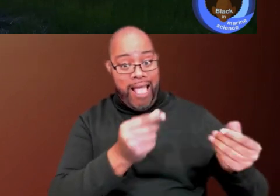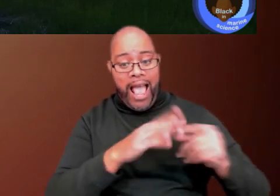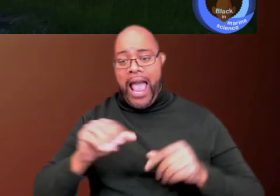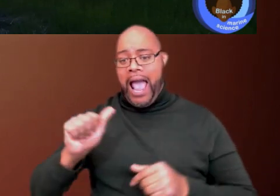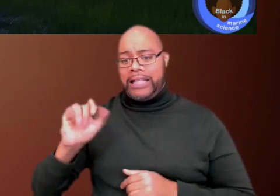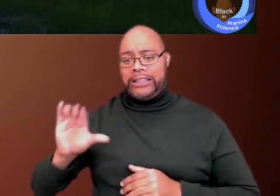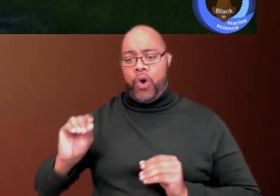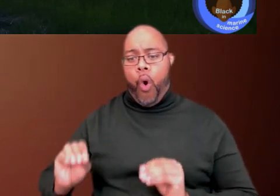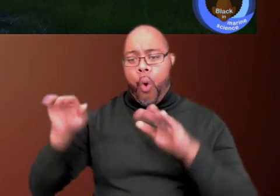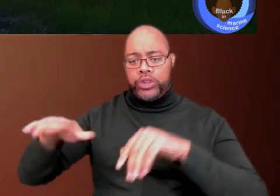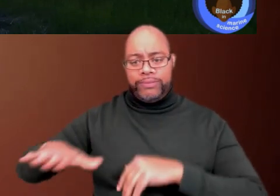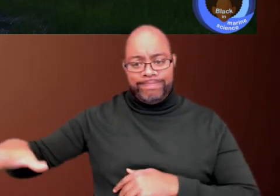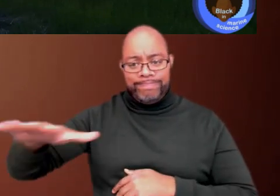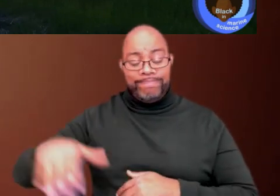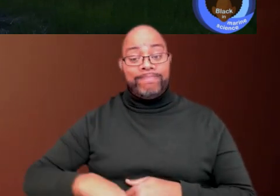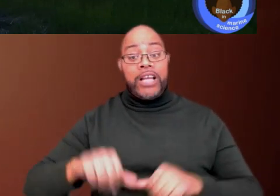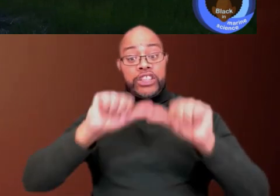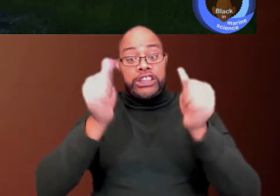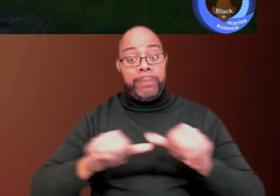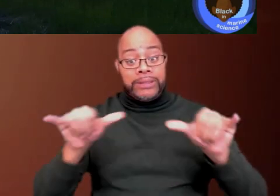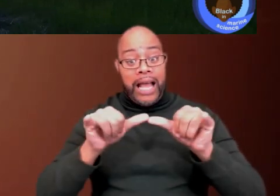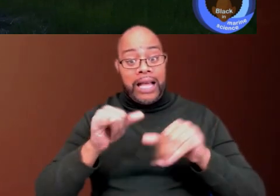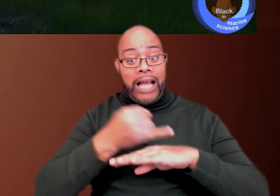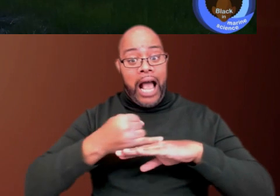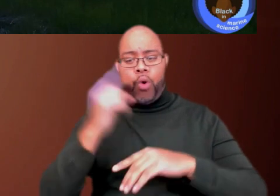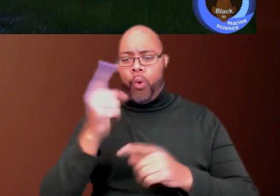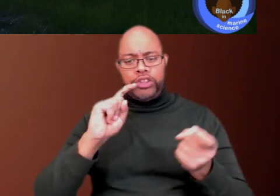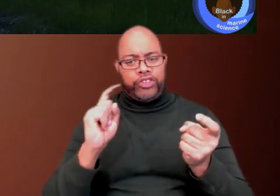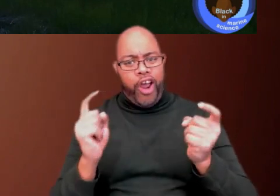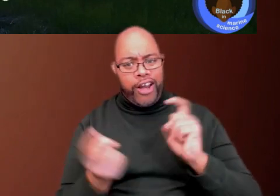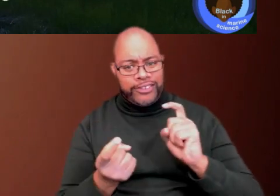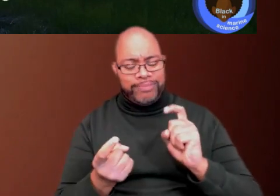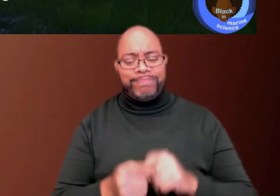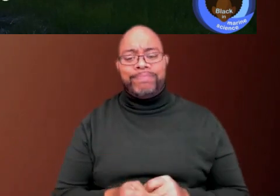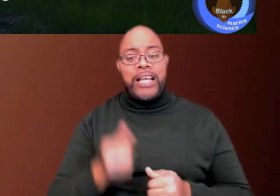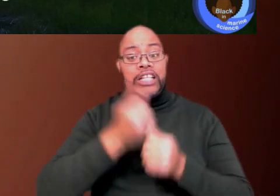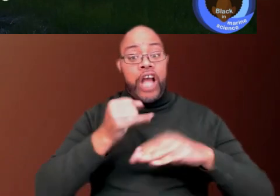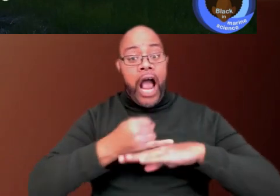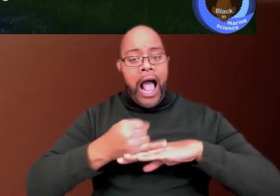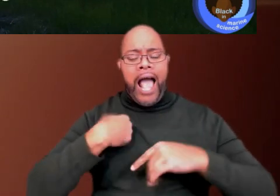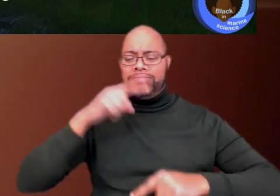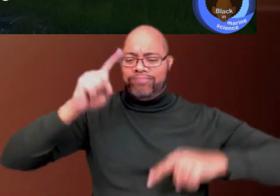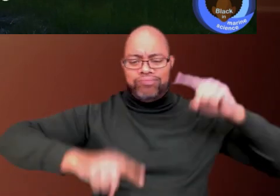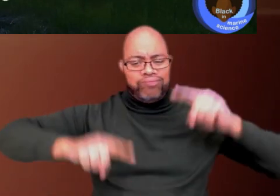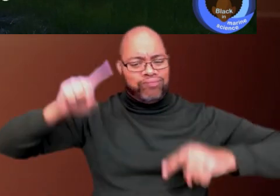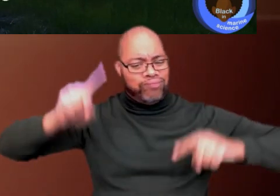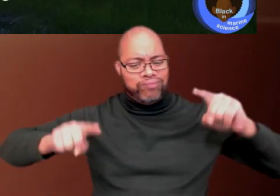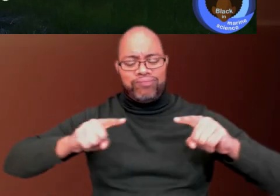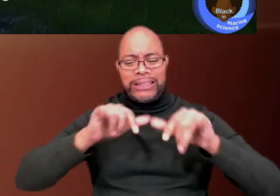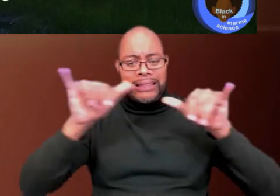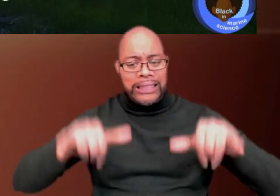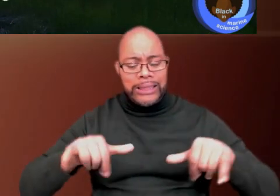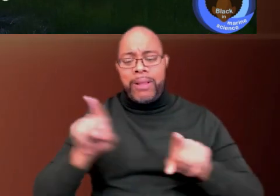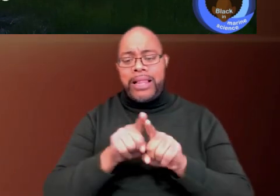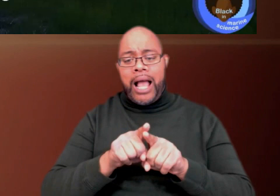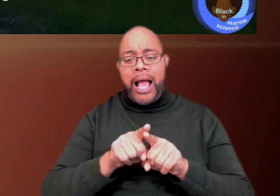Ocean. The shape and size of these islands are constantly changing. And on each island, you'll find a wide range of ecosystems